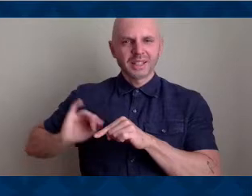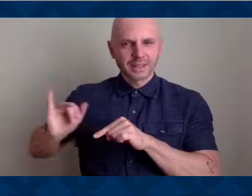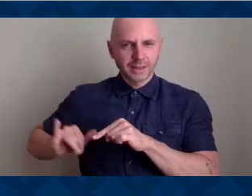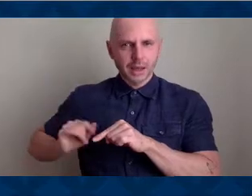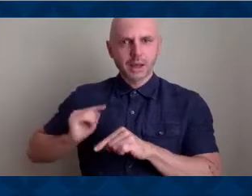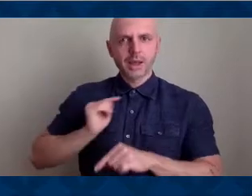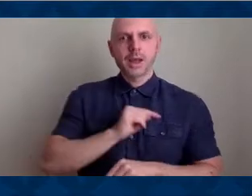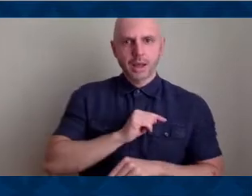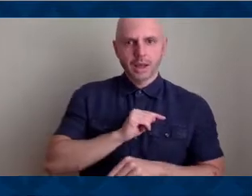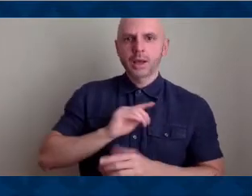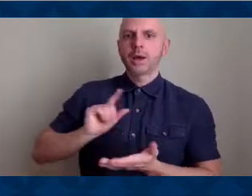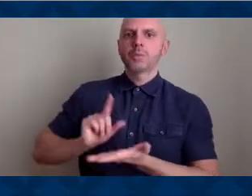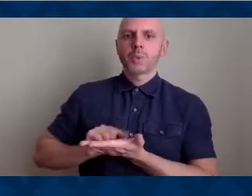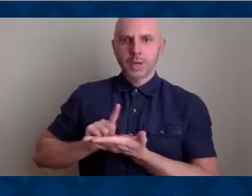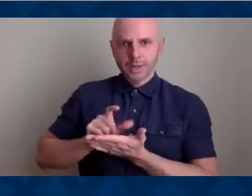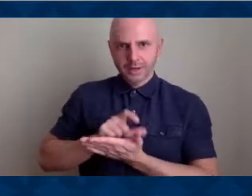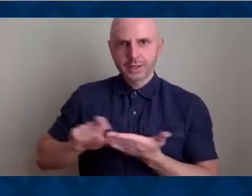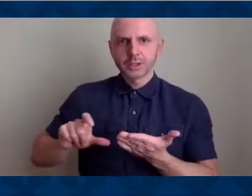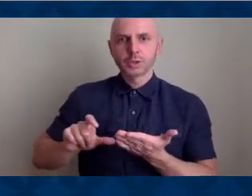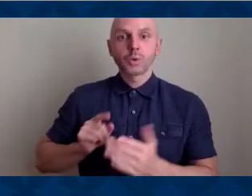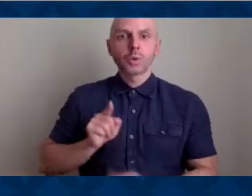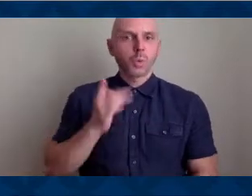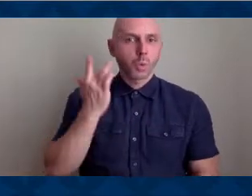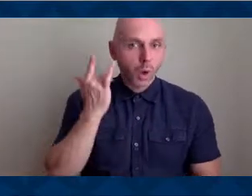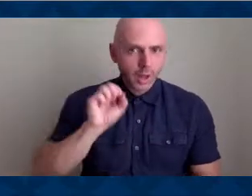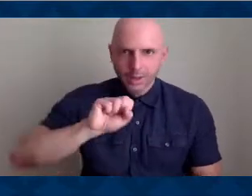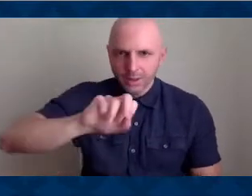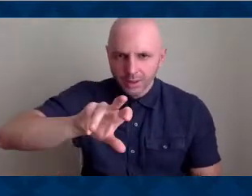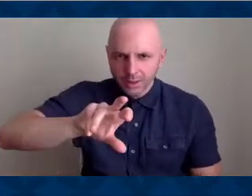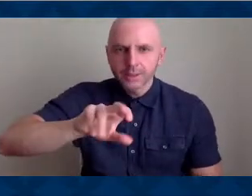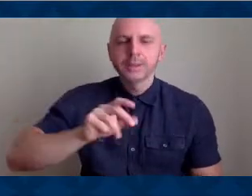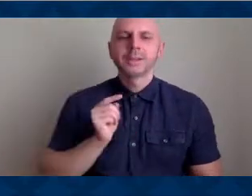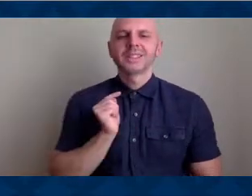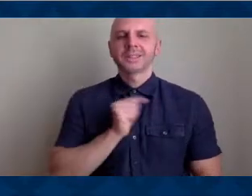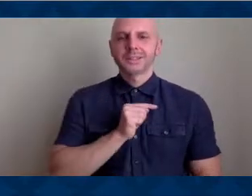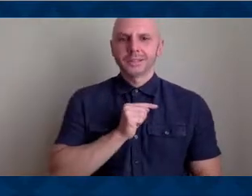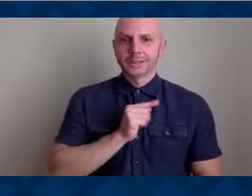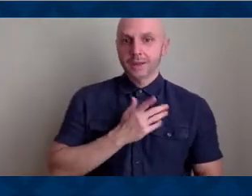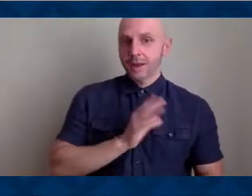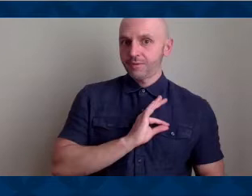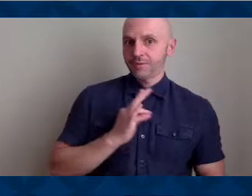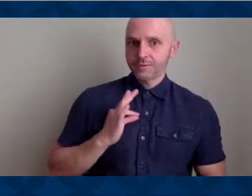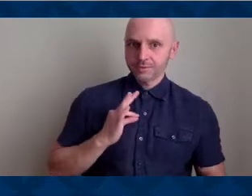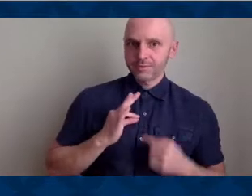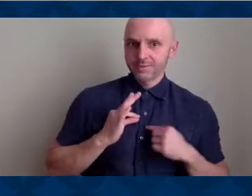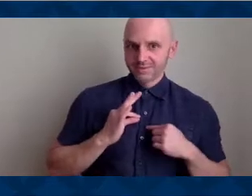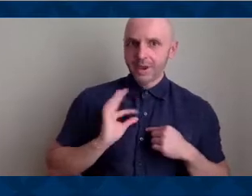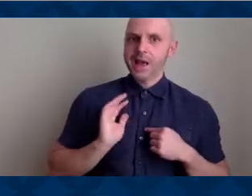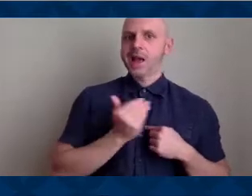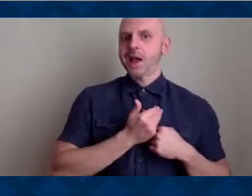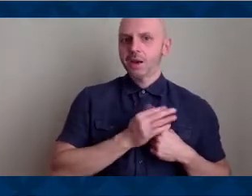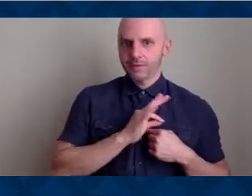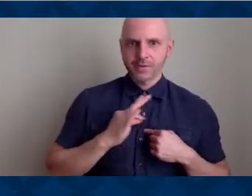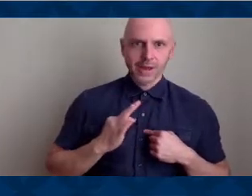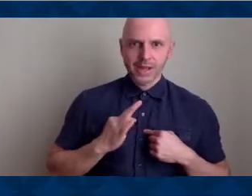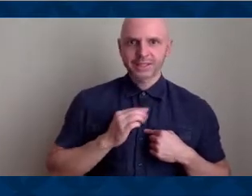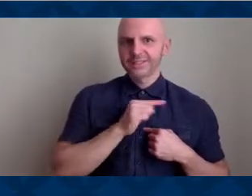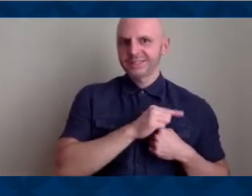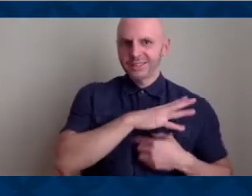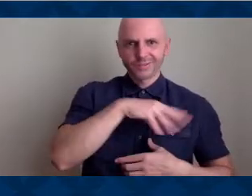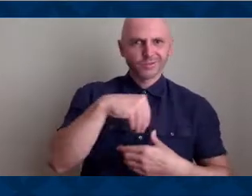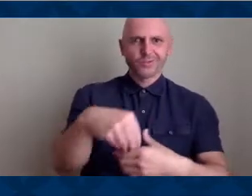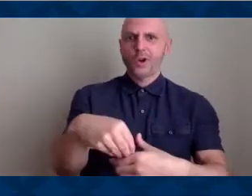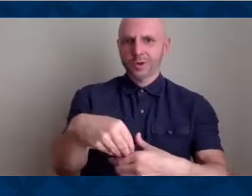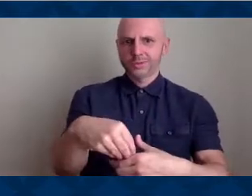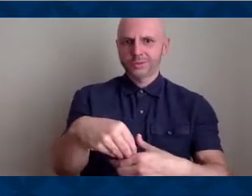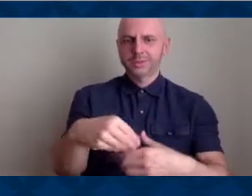our faculty are engaged in research and scholarship, which continues to shape public policy and law in Canada. And that is